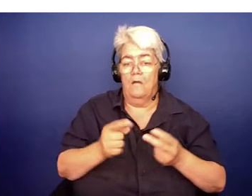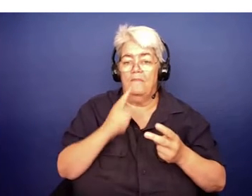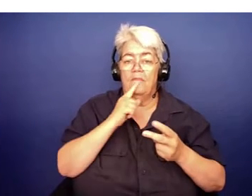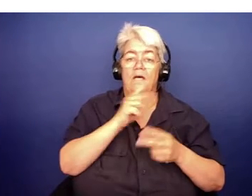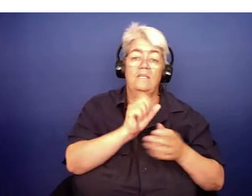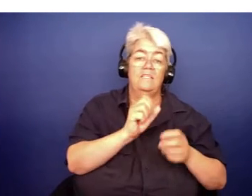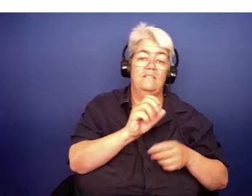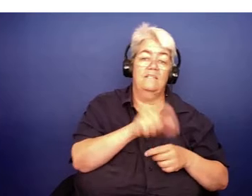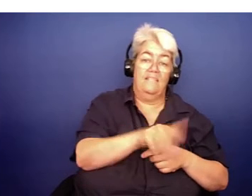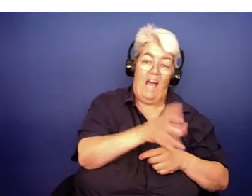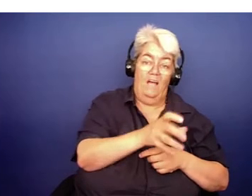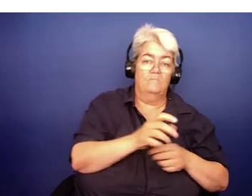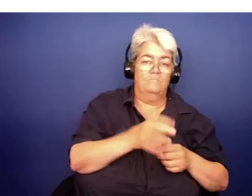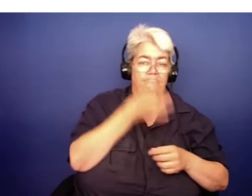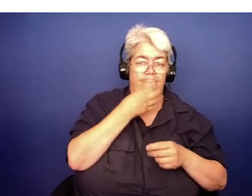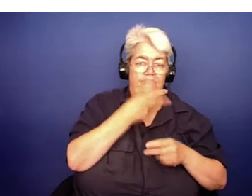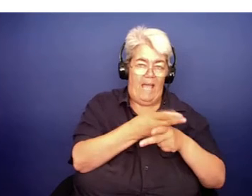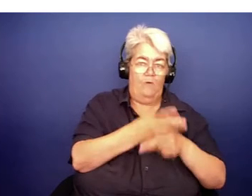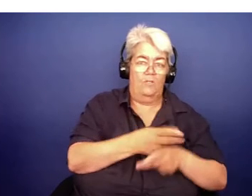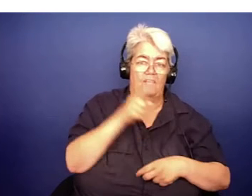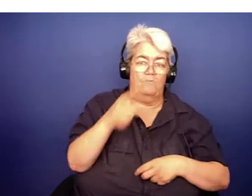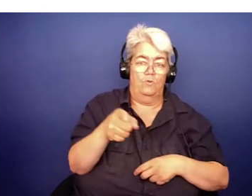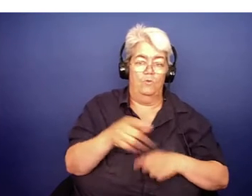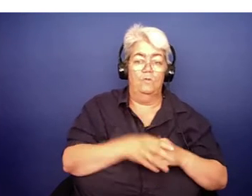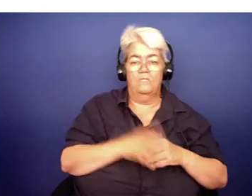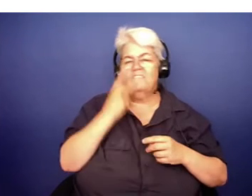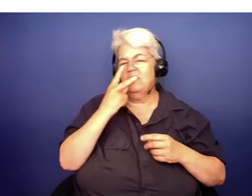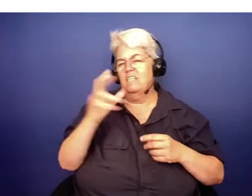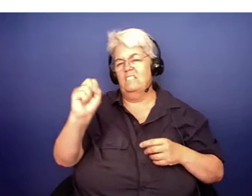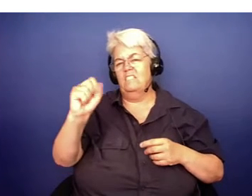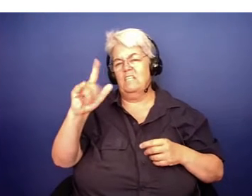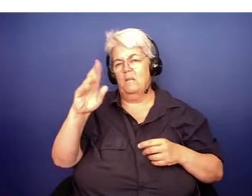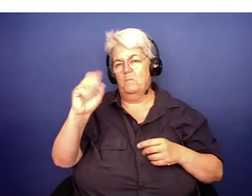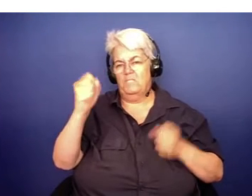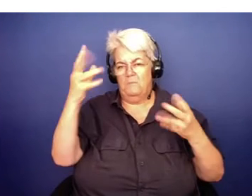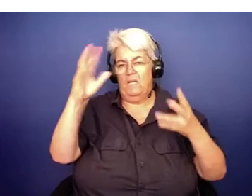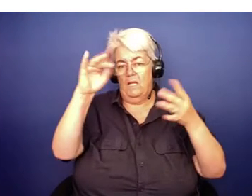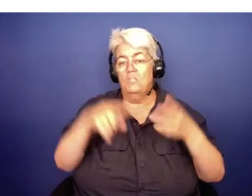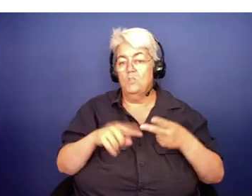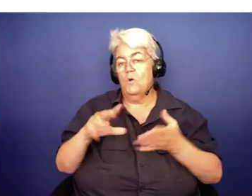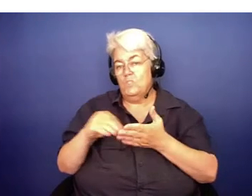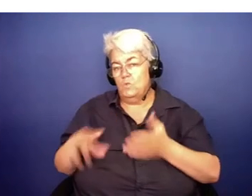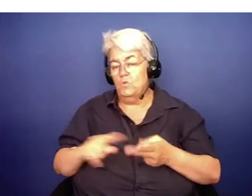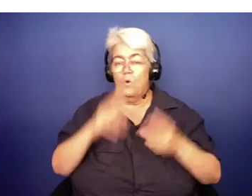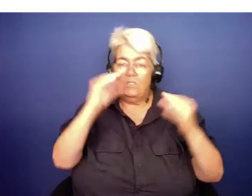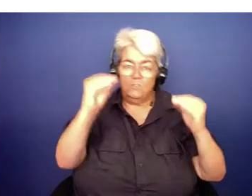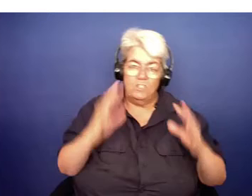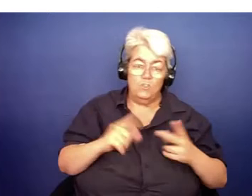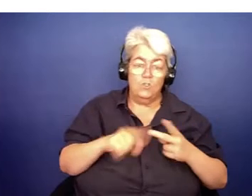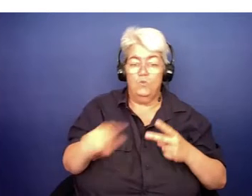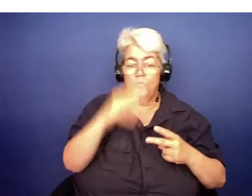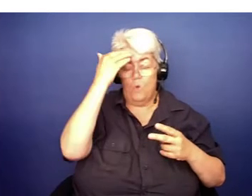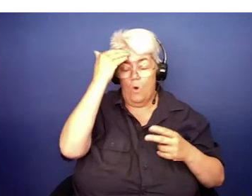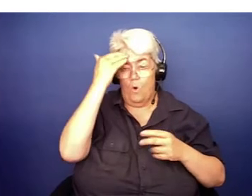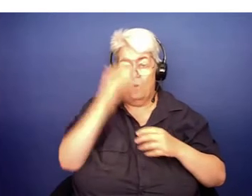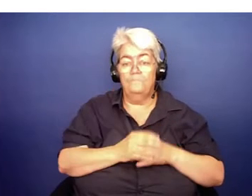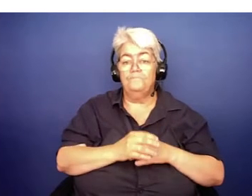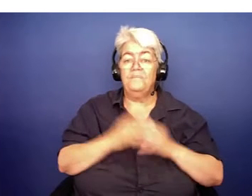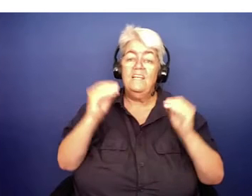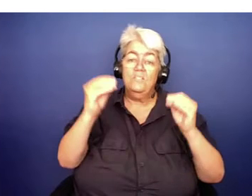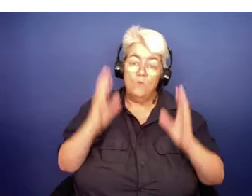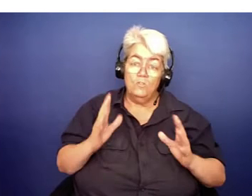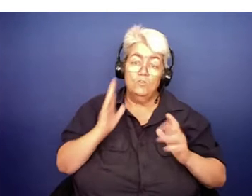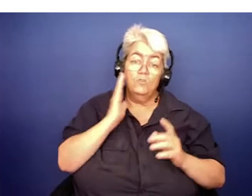seen this in a lot of syllabi, so I'm sure you're familiar with it as a student or as an instructor, that instructors